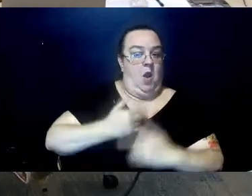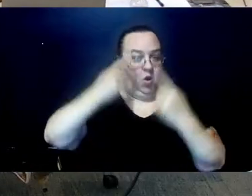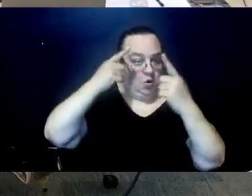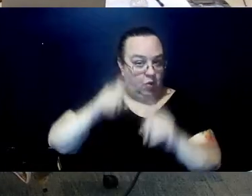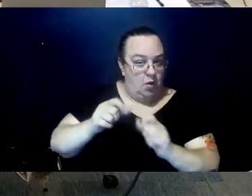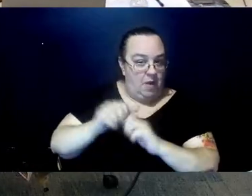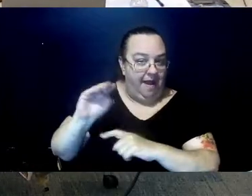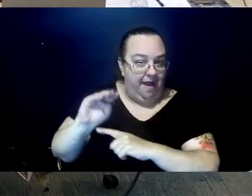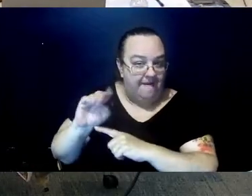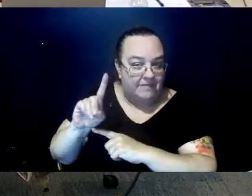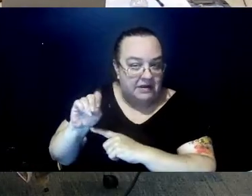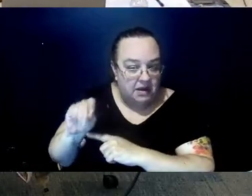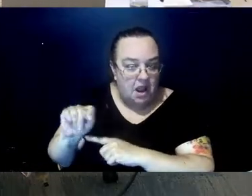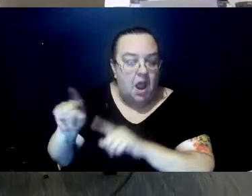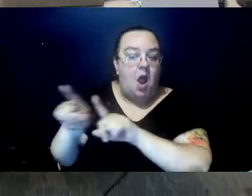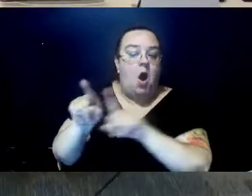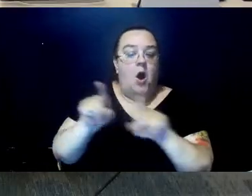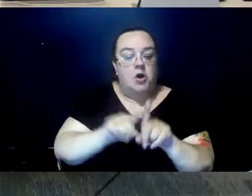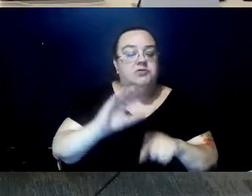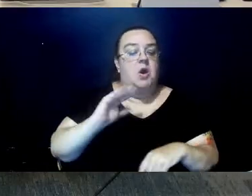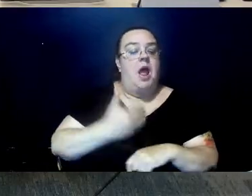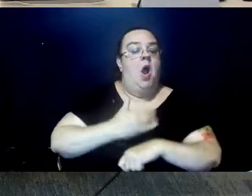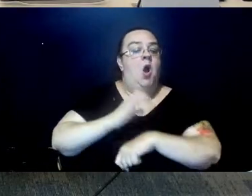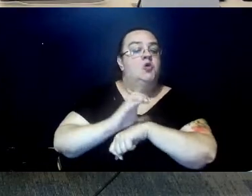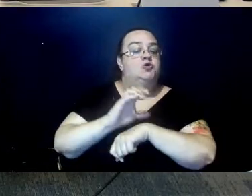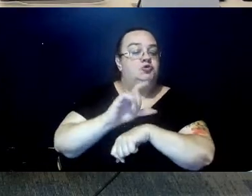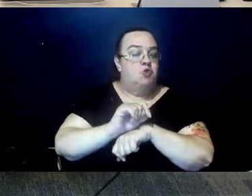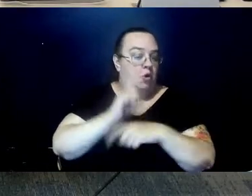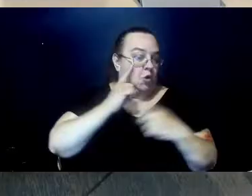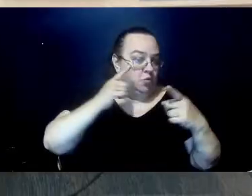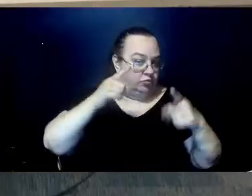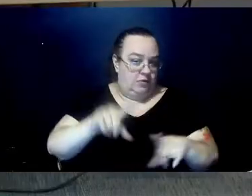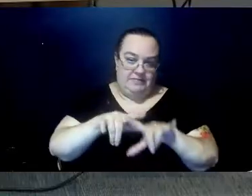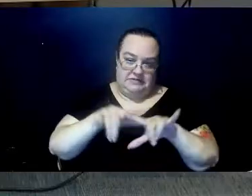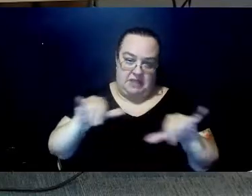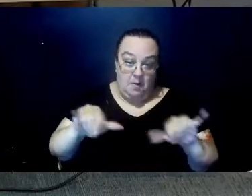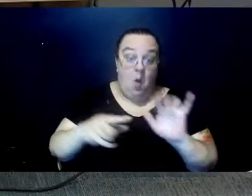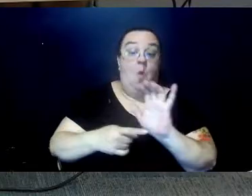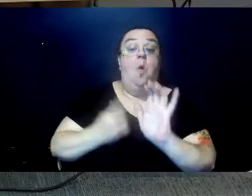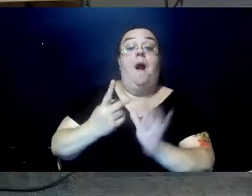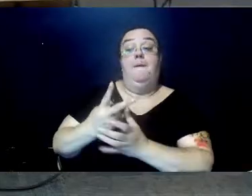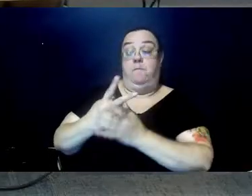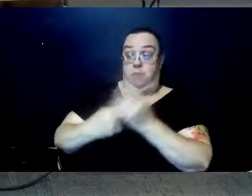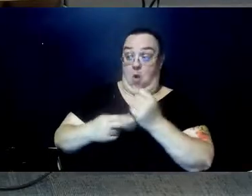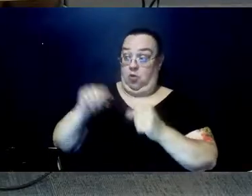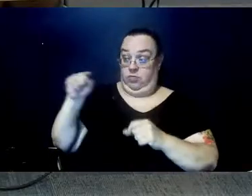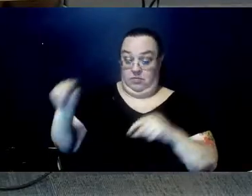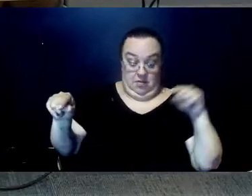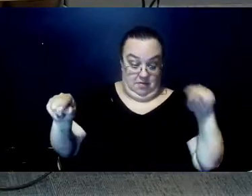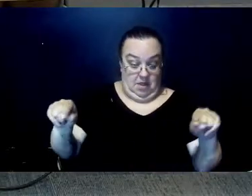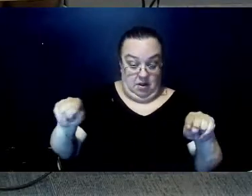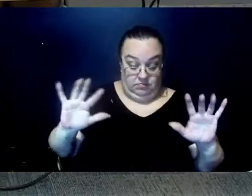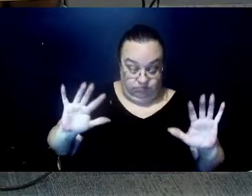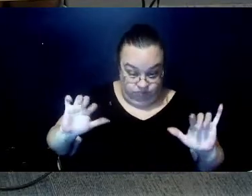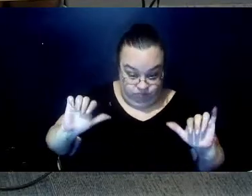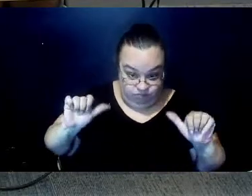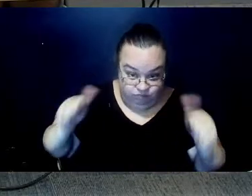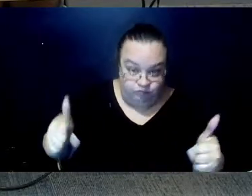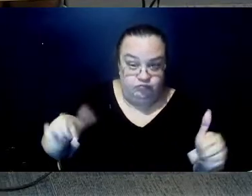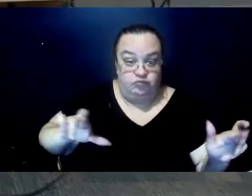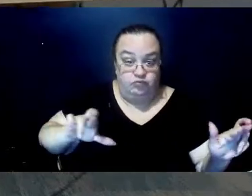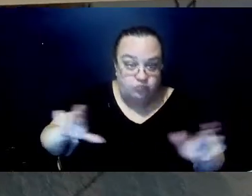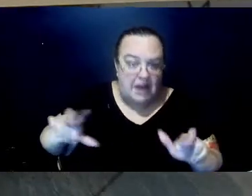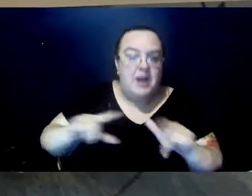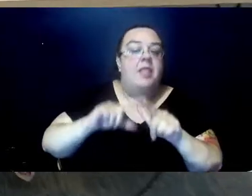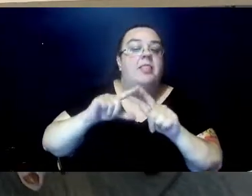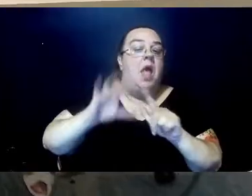our consultant agreement at the same time. So once both of those have been put in place, we'll go ahead and have our